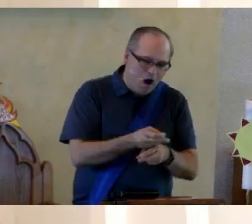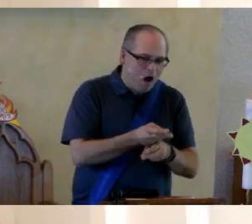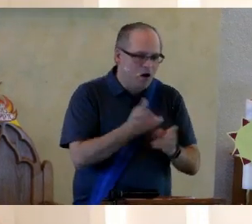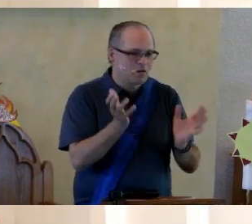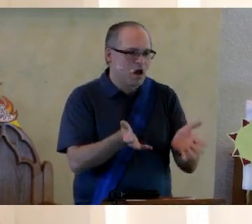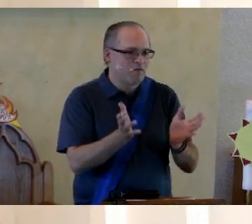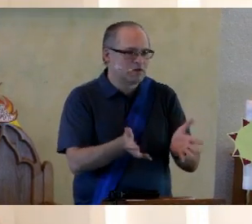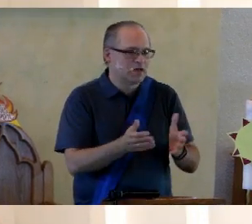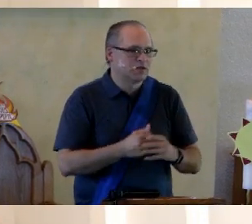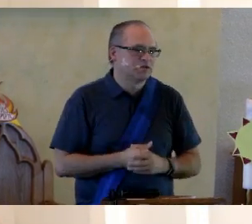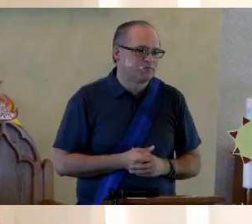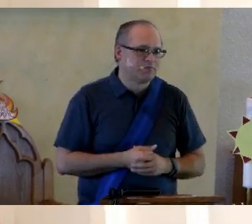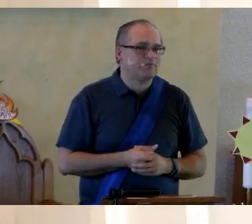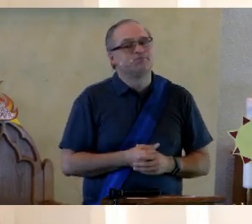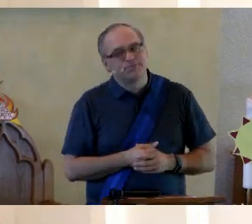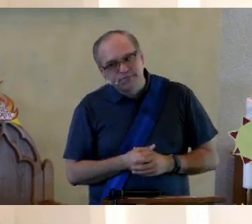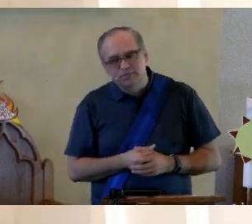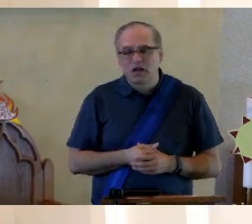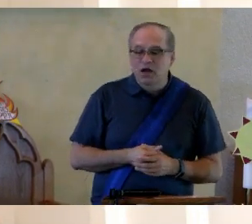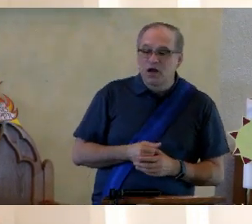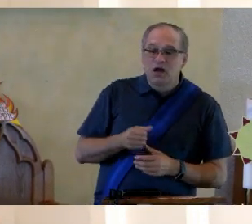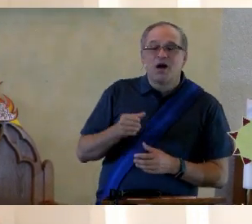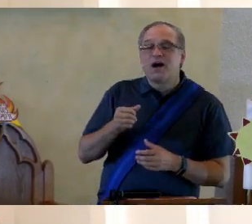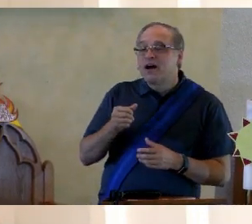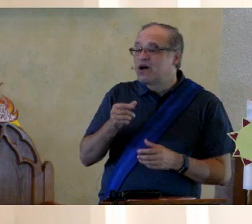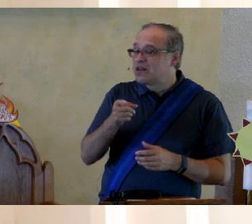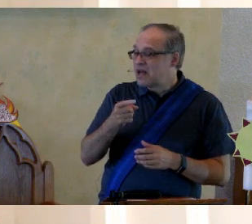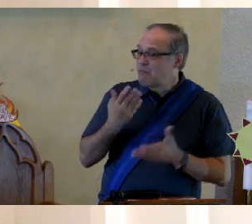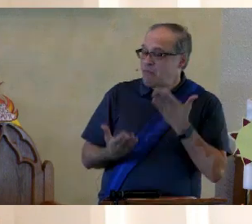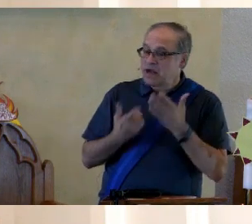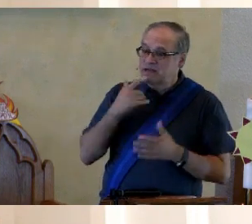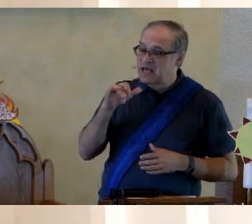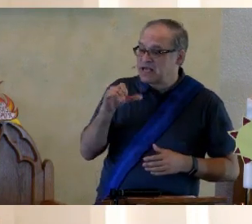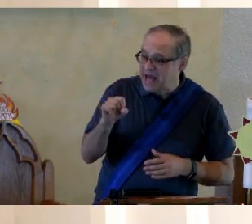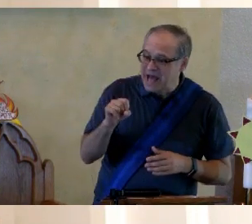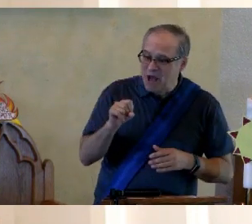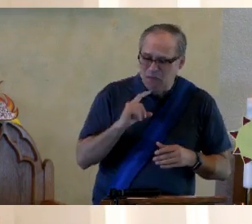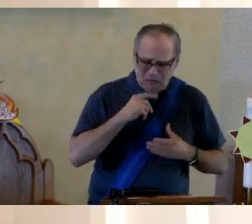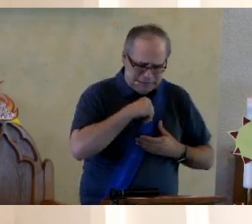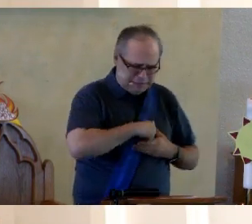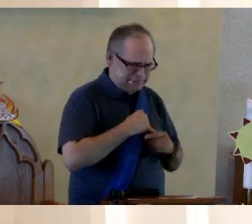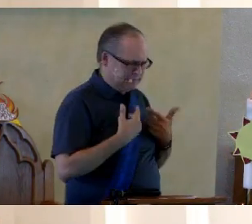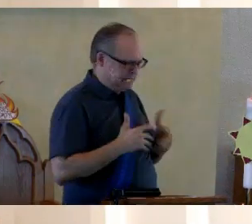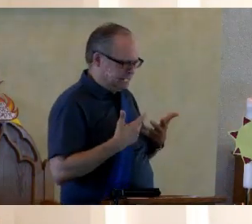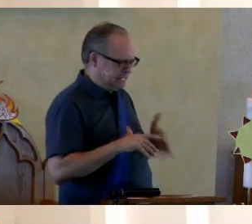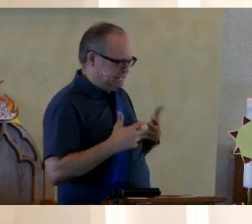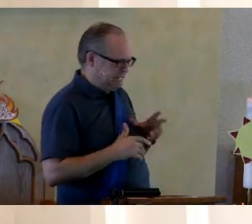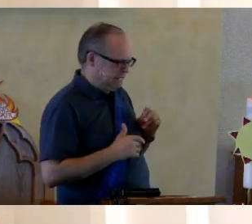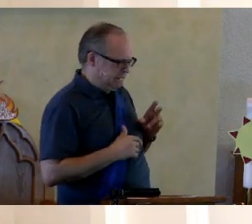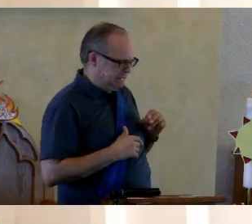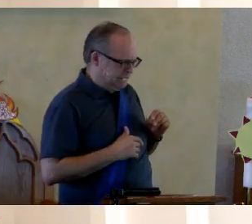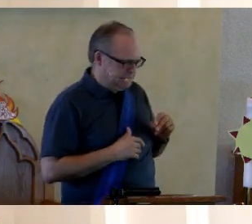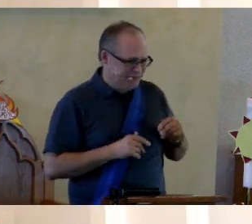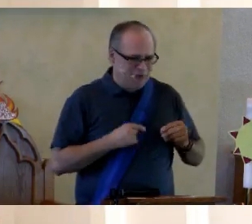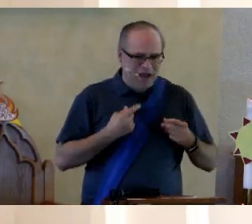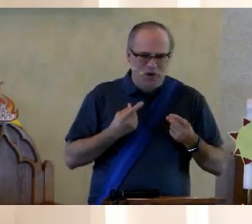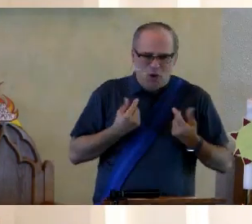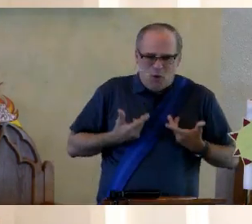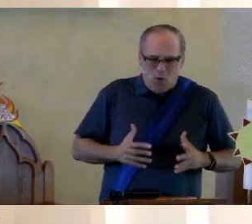the peace, they might say yes when they really mean no, and they might say okay to things that make them feel